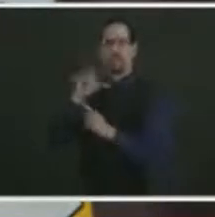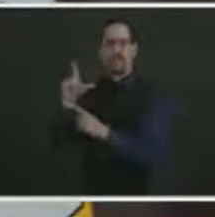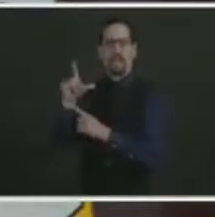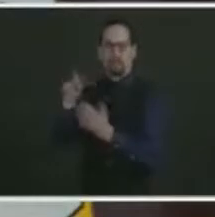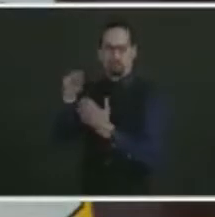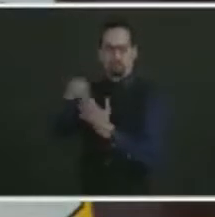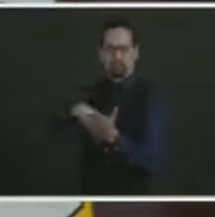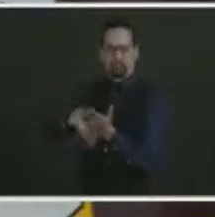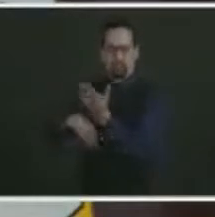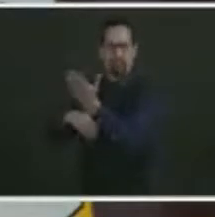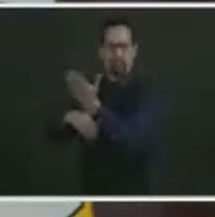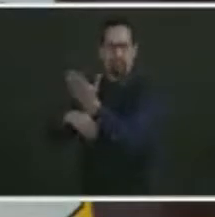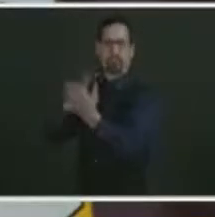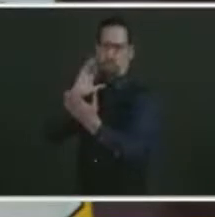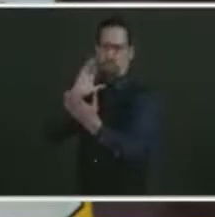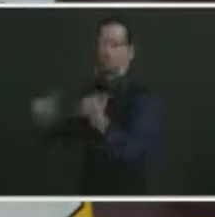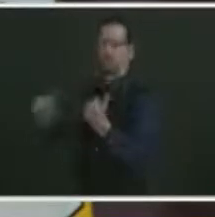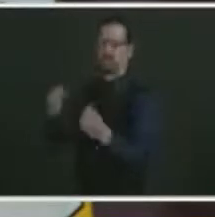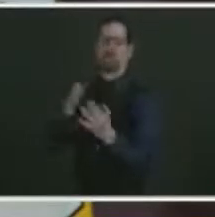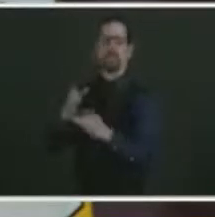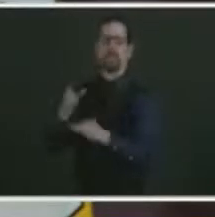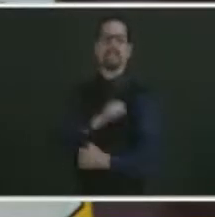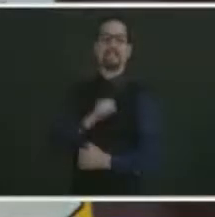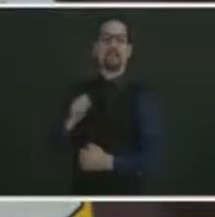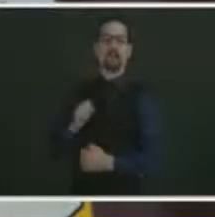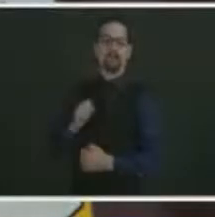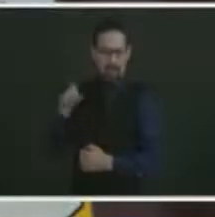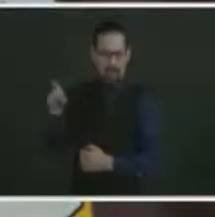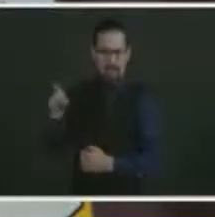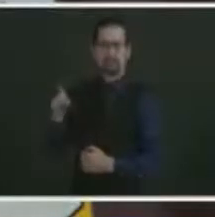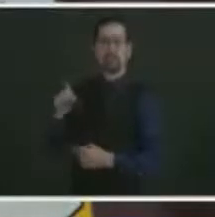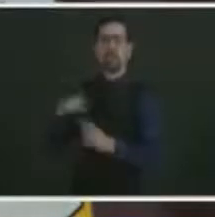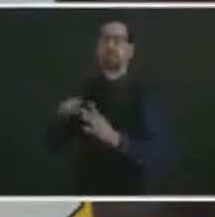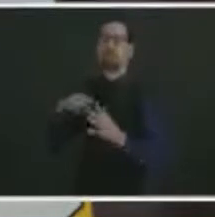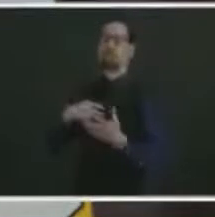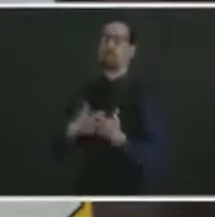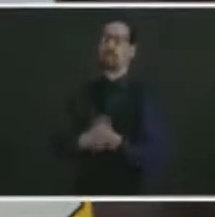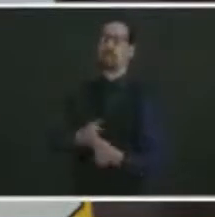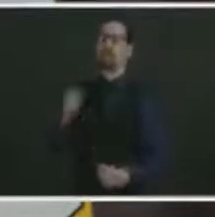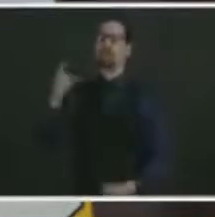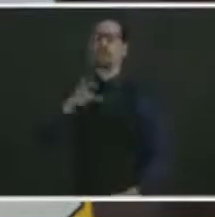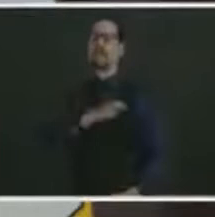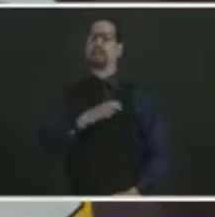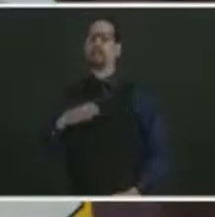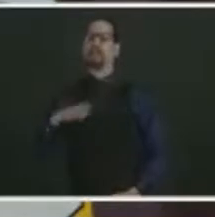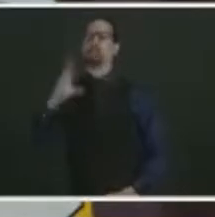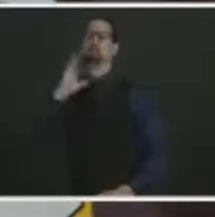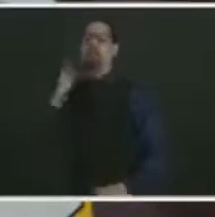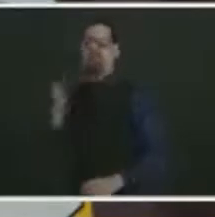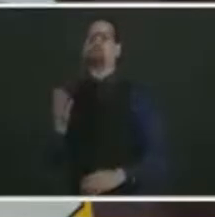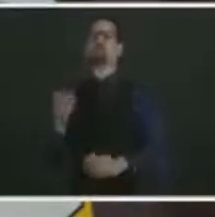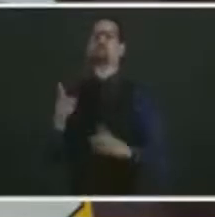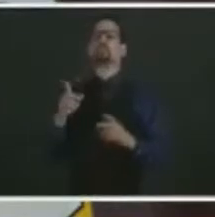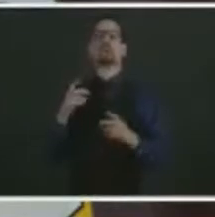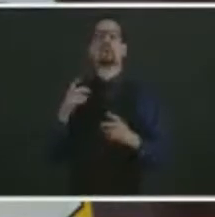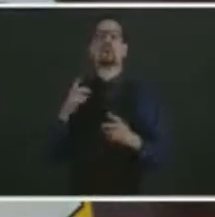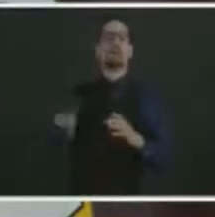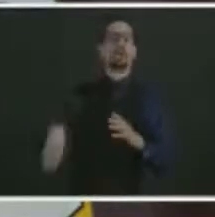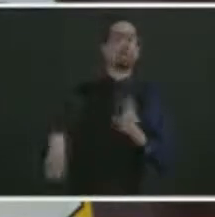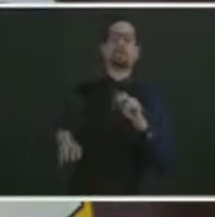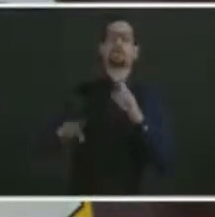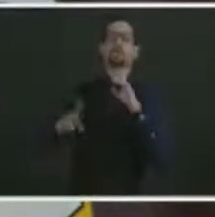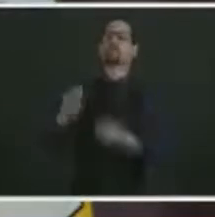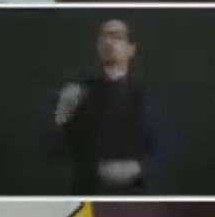of confidence that the Congress will do something. Because, by the way, most states we're up against the clock of a July